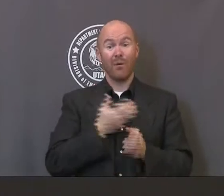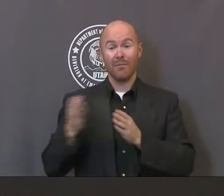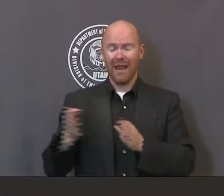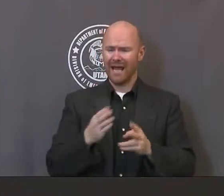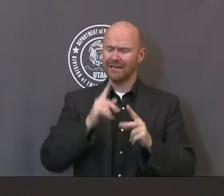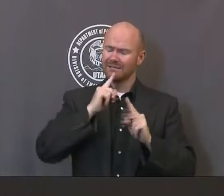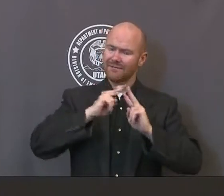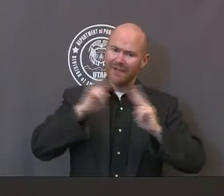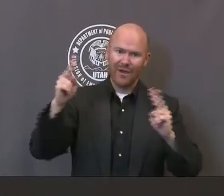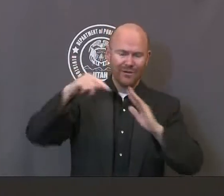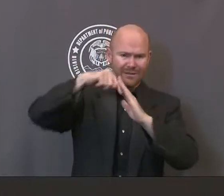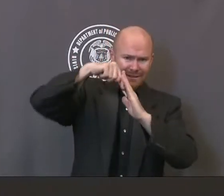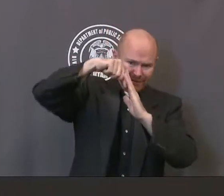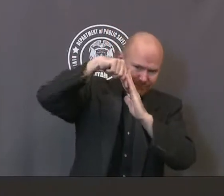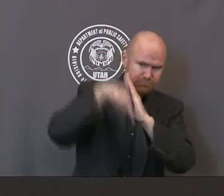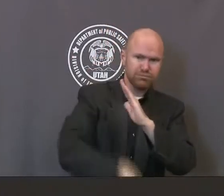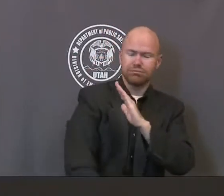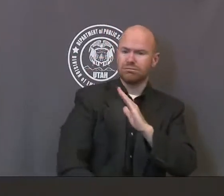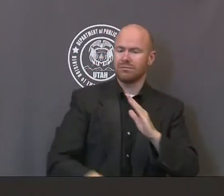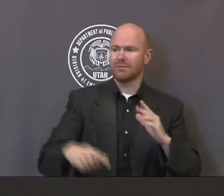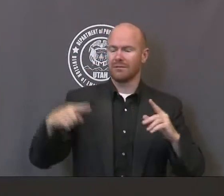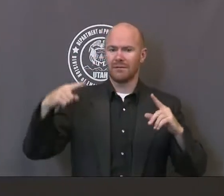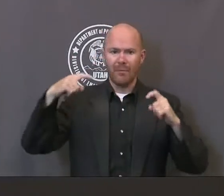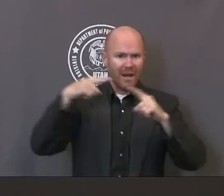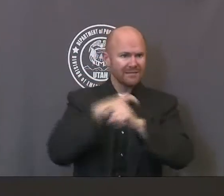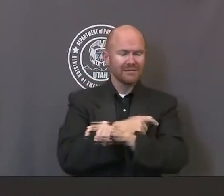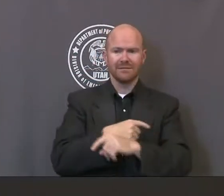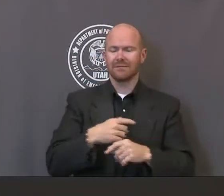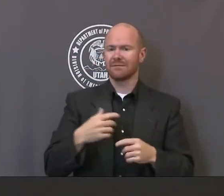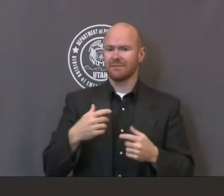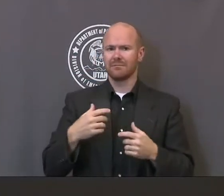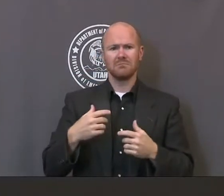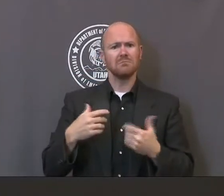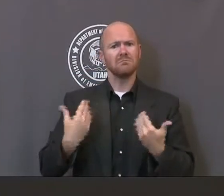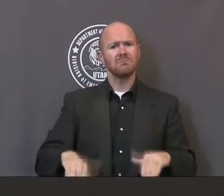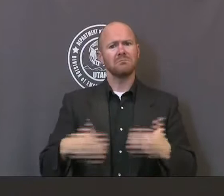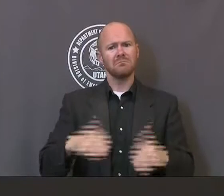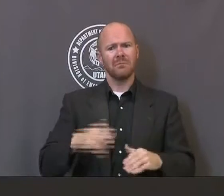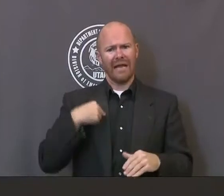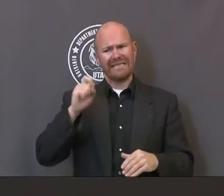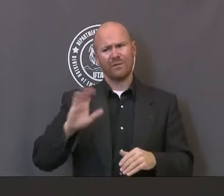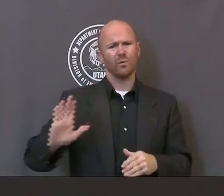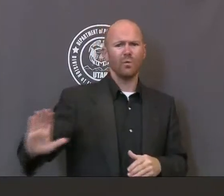it is comprehensive in what it asks for the public to engage in,